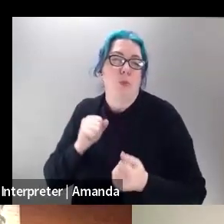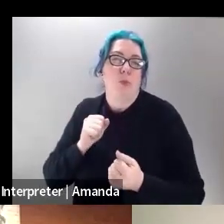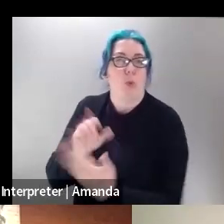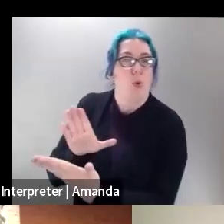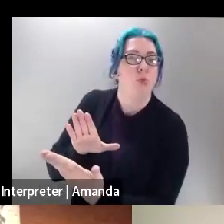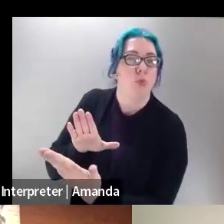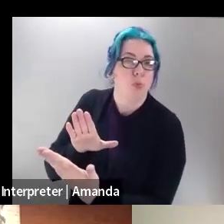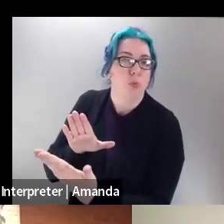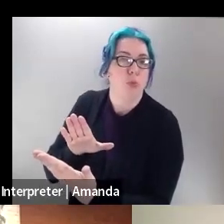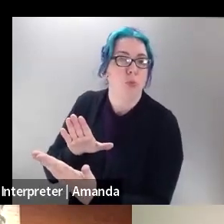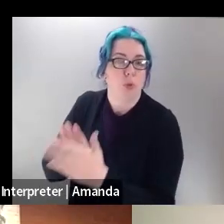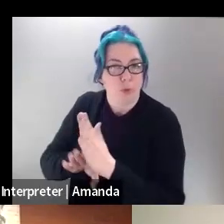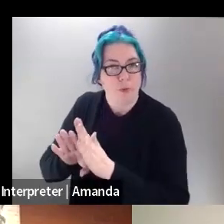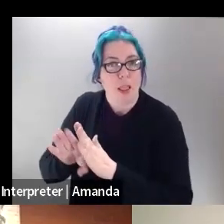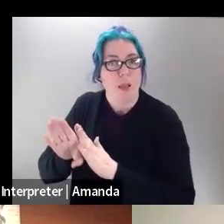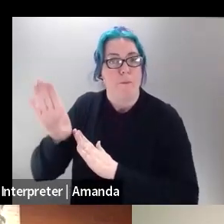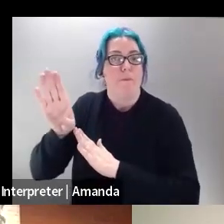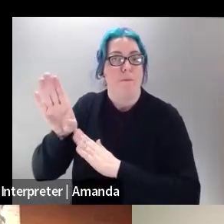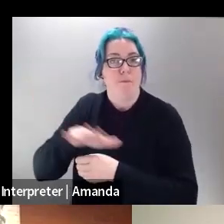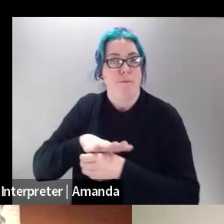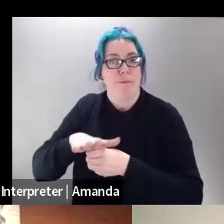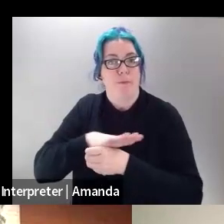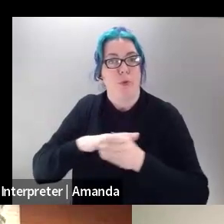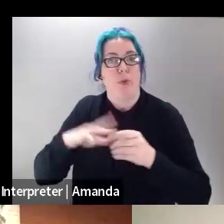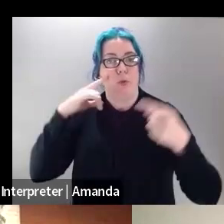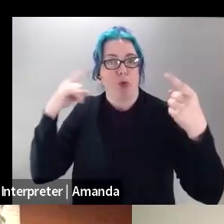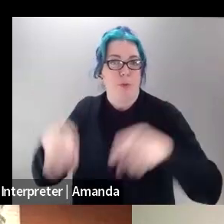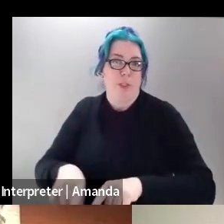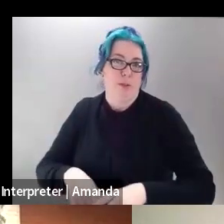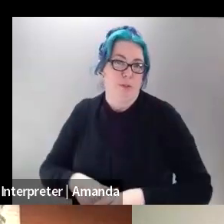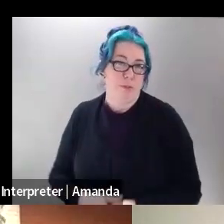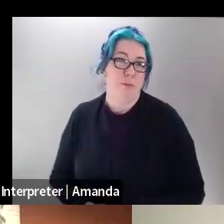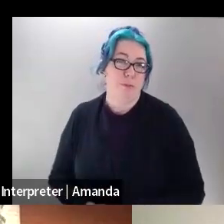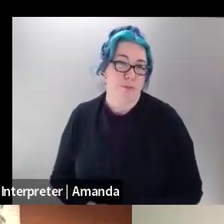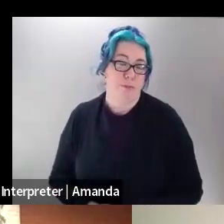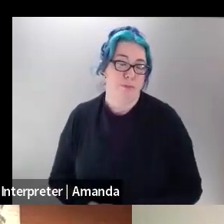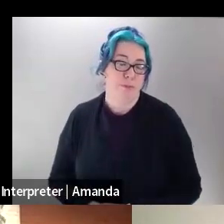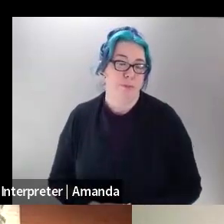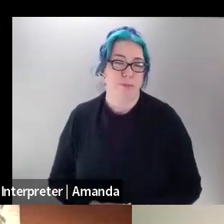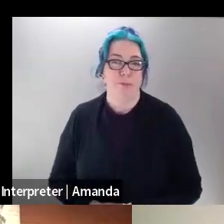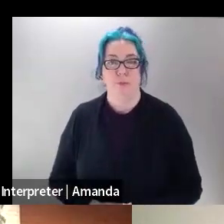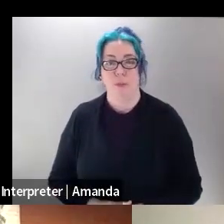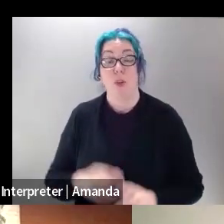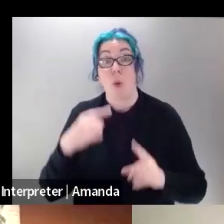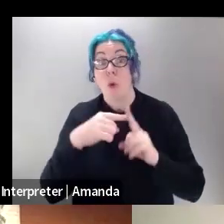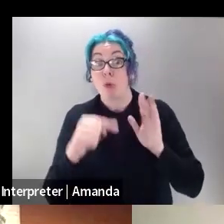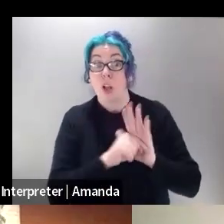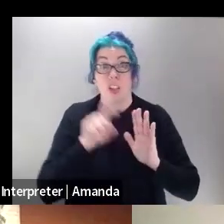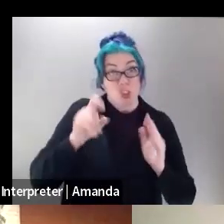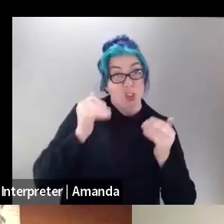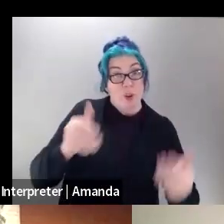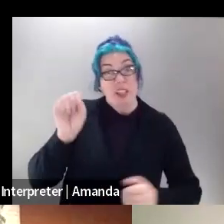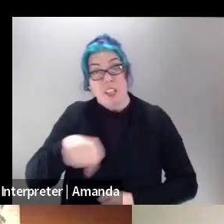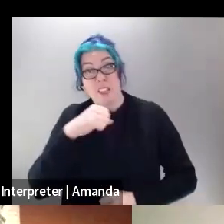together with a particular focus on the lens of the community agreement in all of its range.